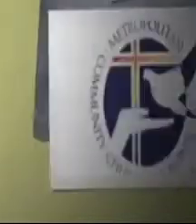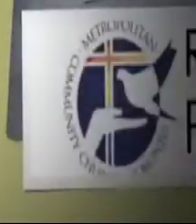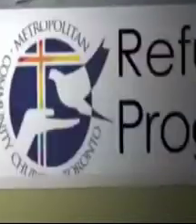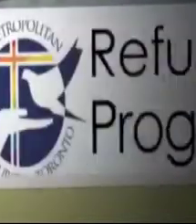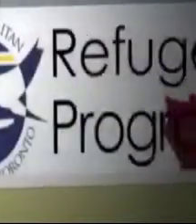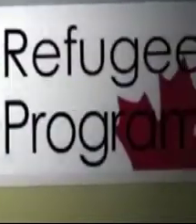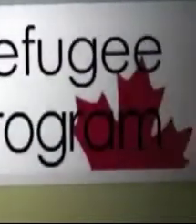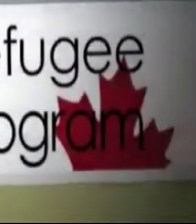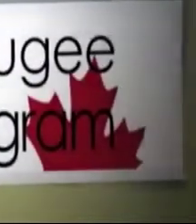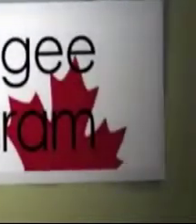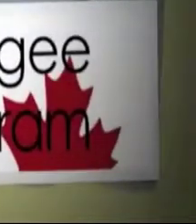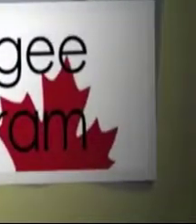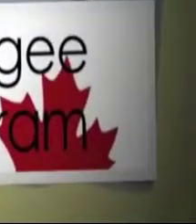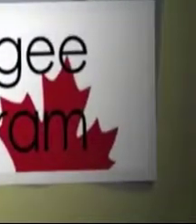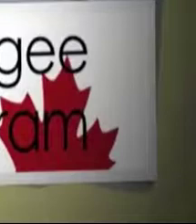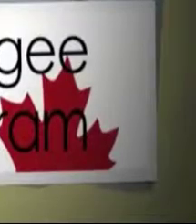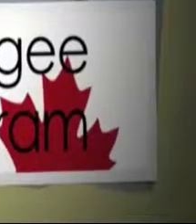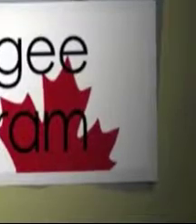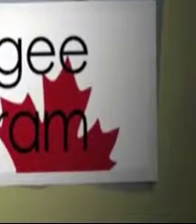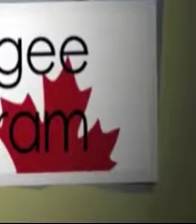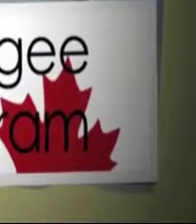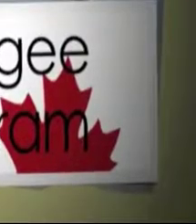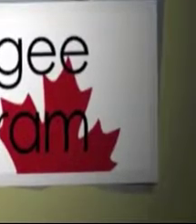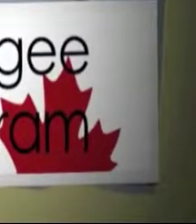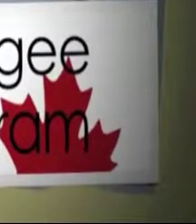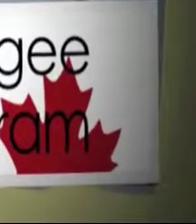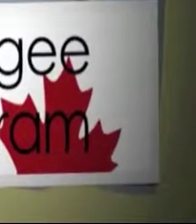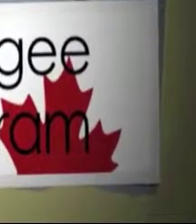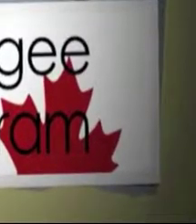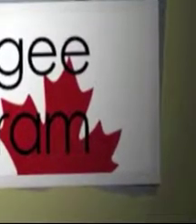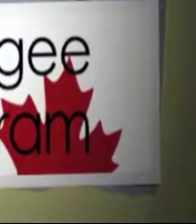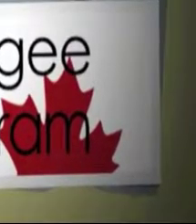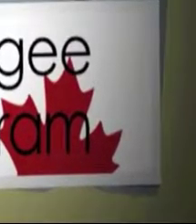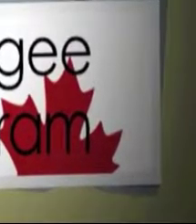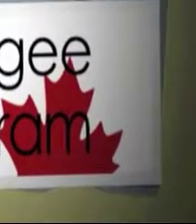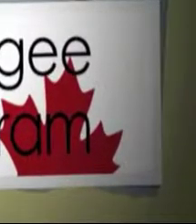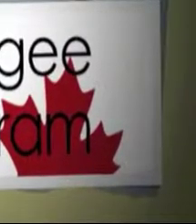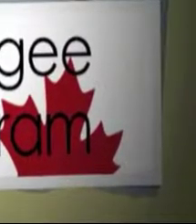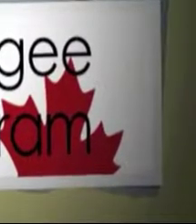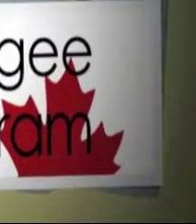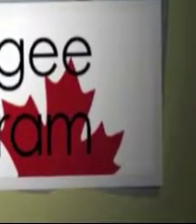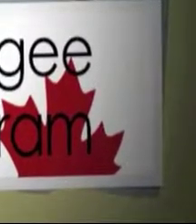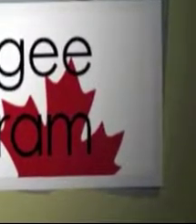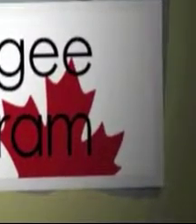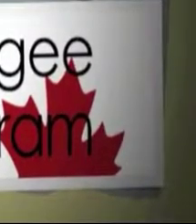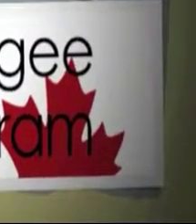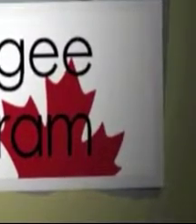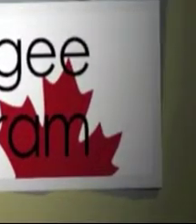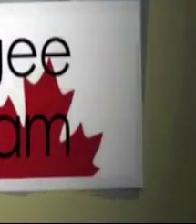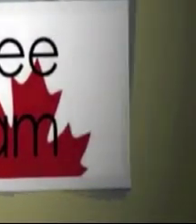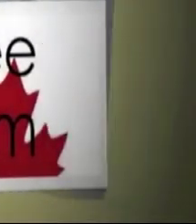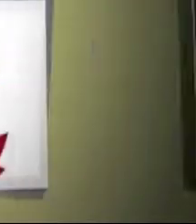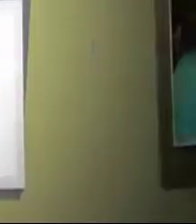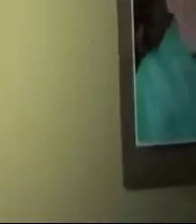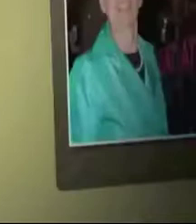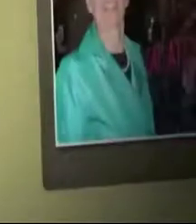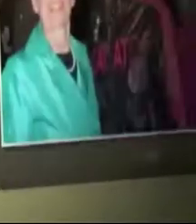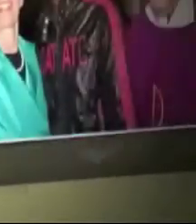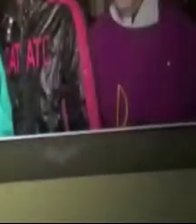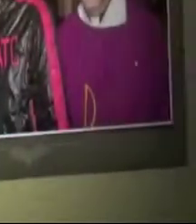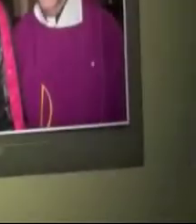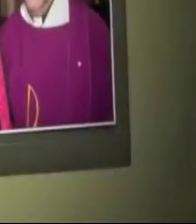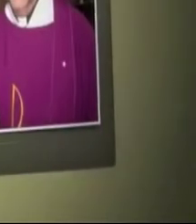Imagine a community sheltering courageous refugees who flee their homelands in fear of violence directed at them for